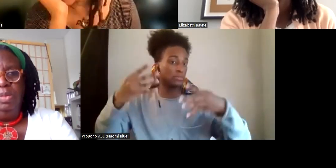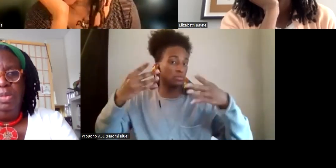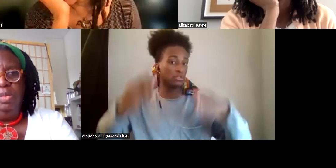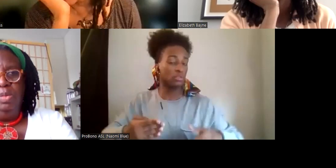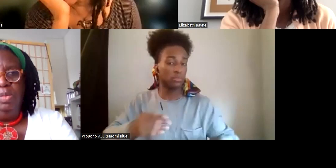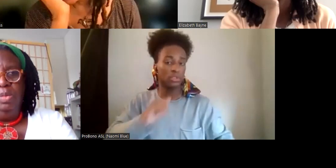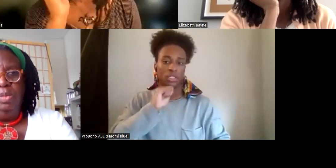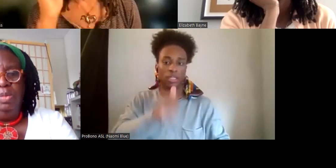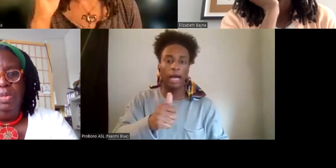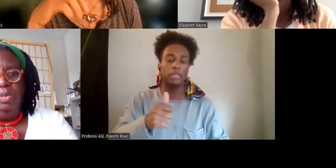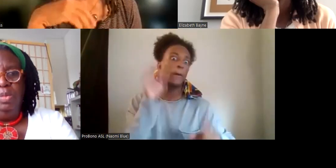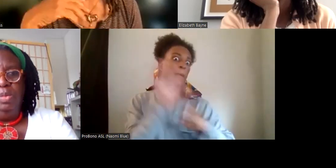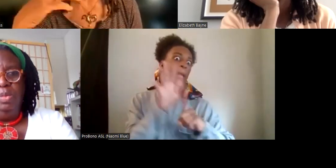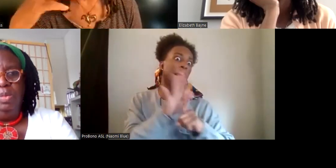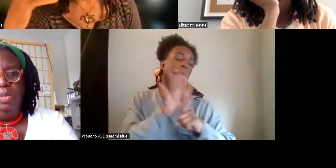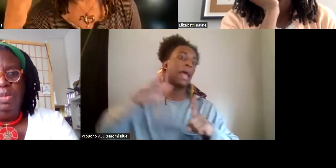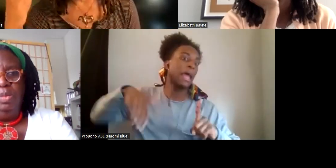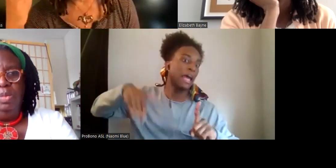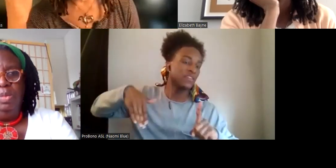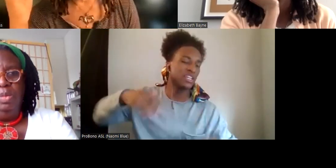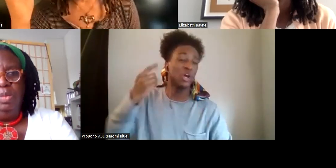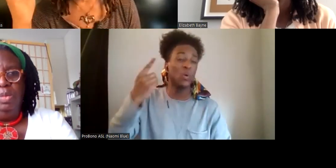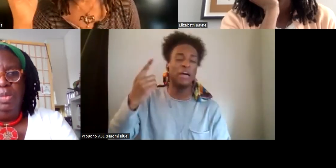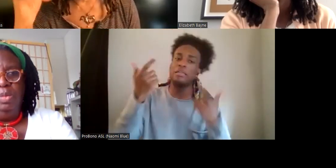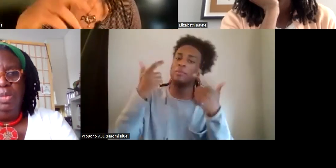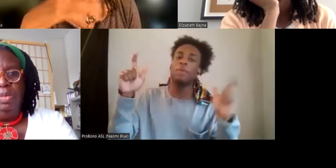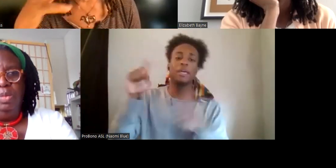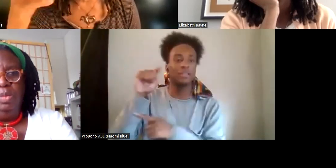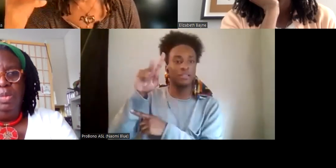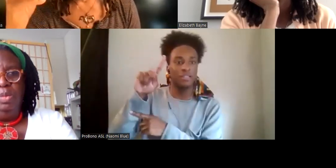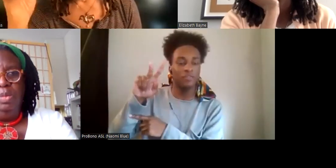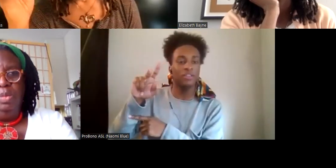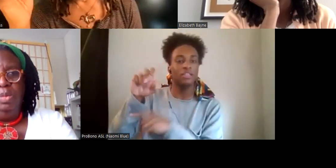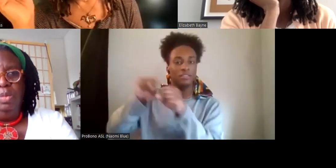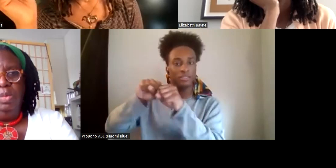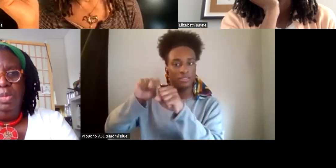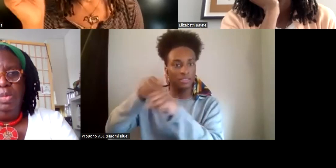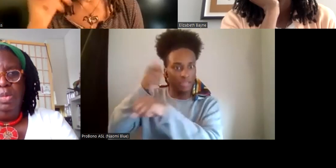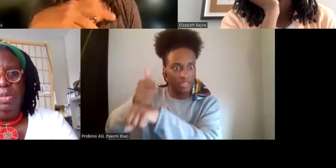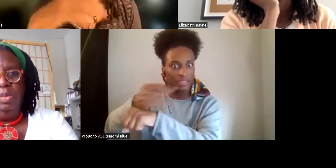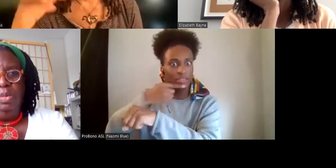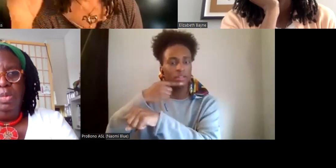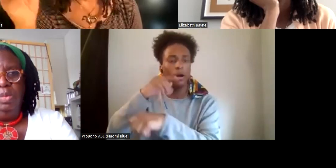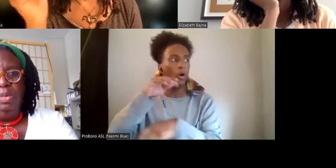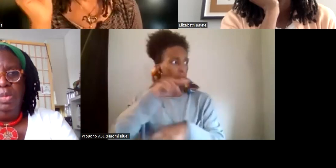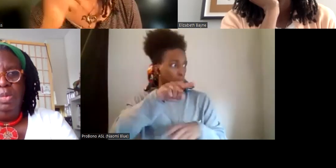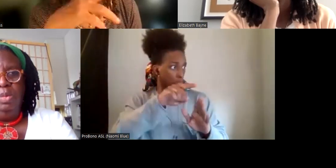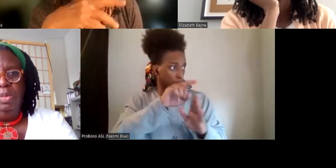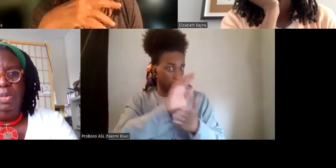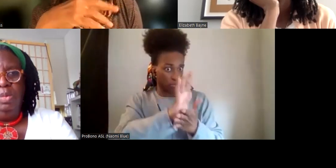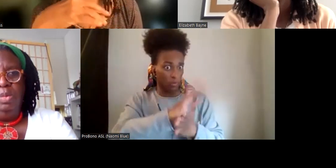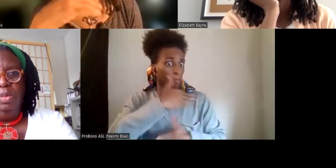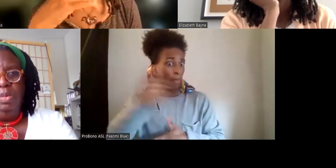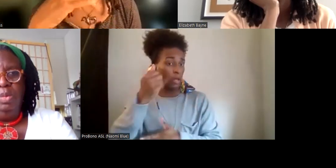stations said, well, wouldn't this film be better if it was like Wilhelmina went off and met